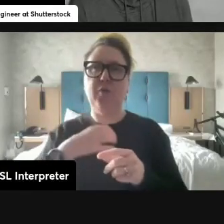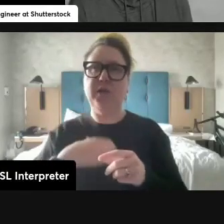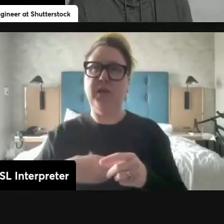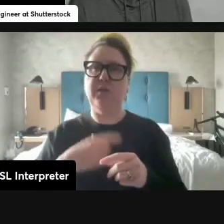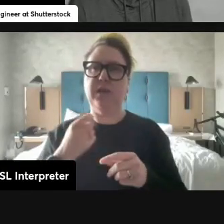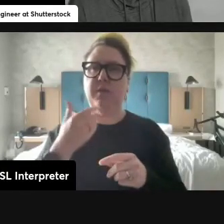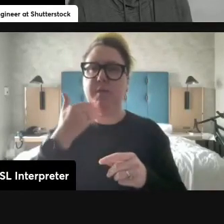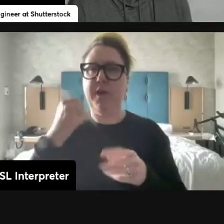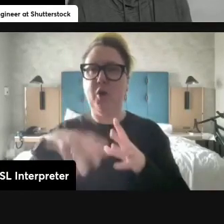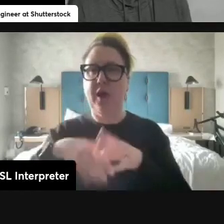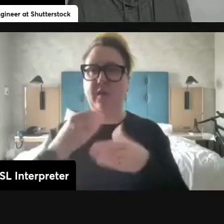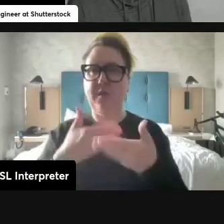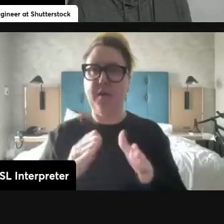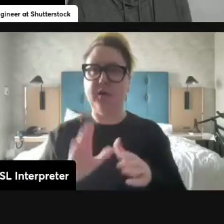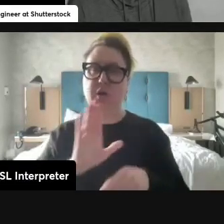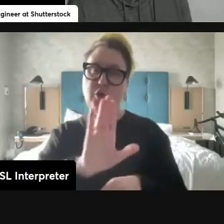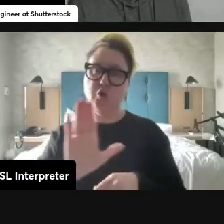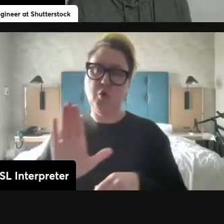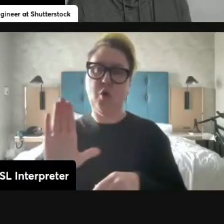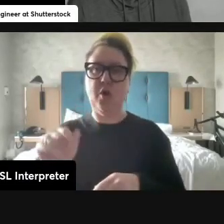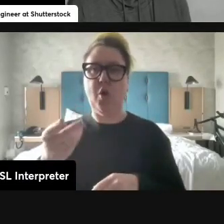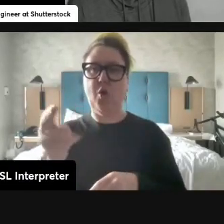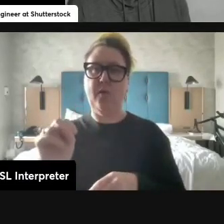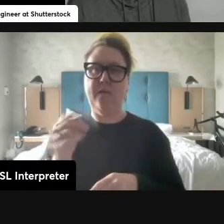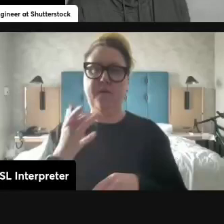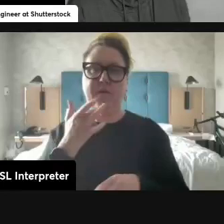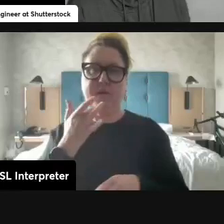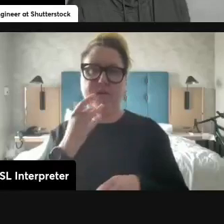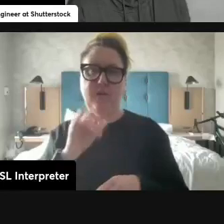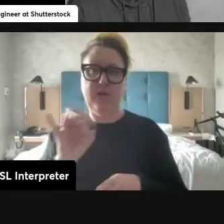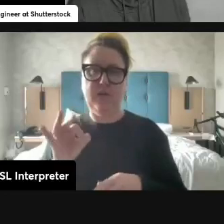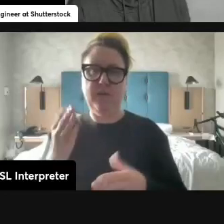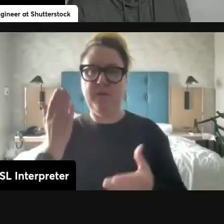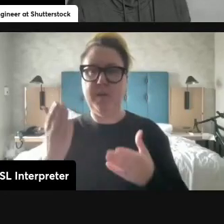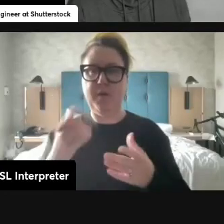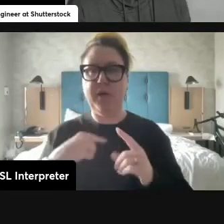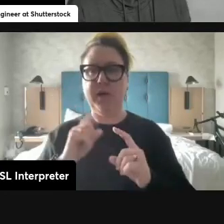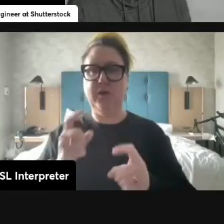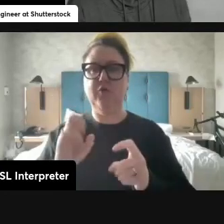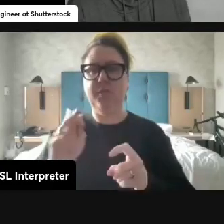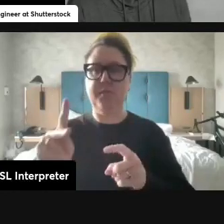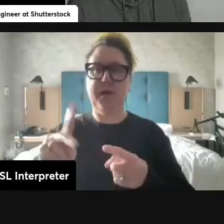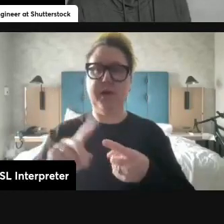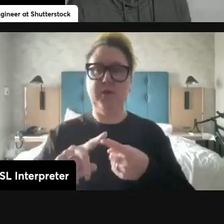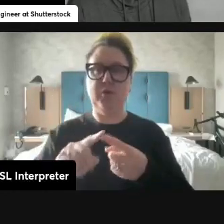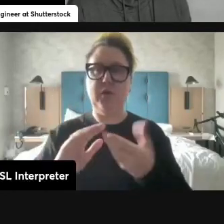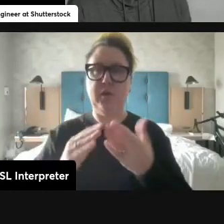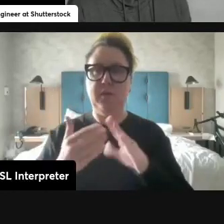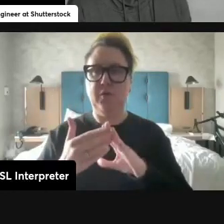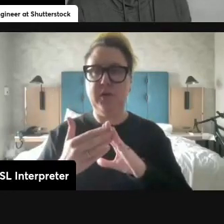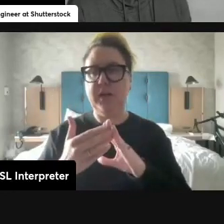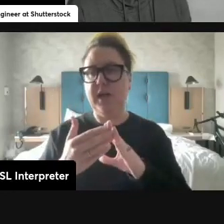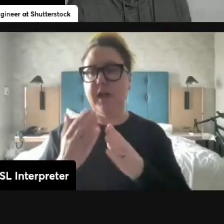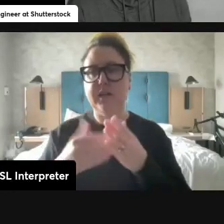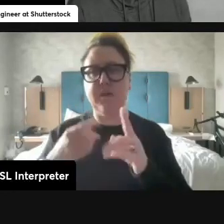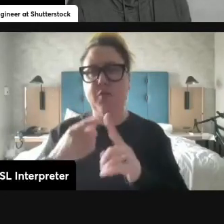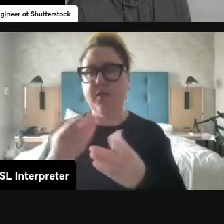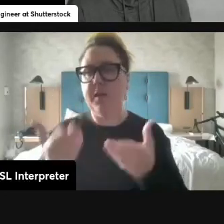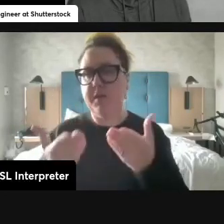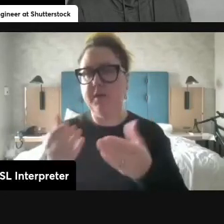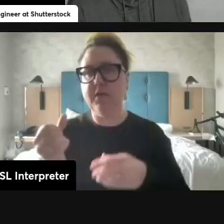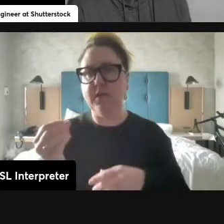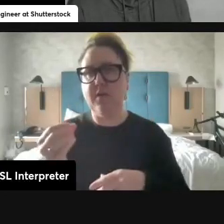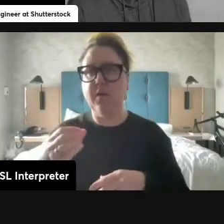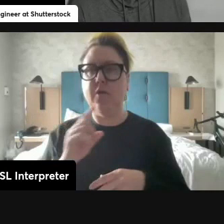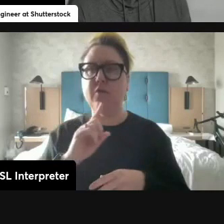own flavor of Backstage. So maybe that's something that we can contribute back to the community too at some point. So if anybody wants an